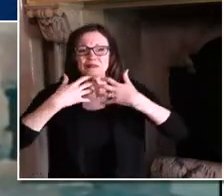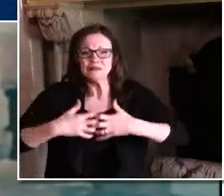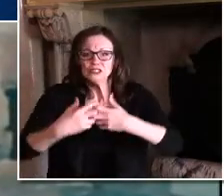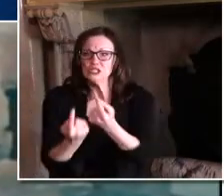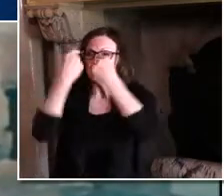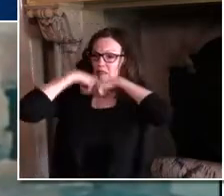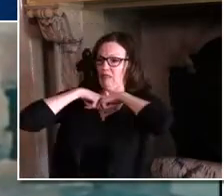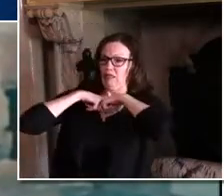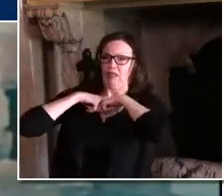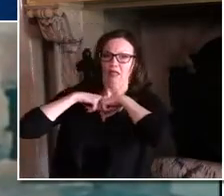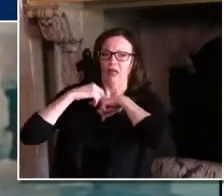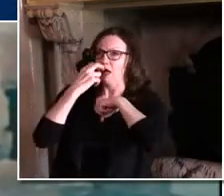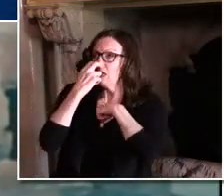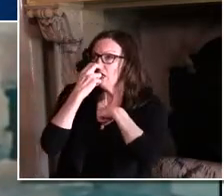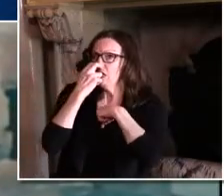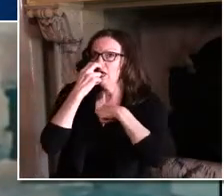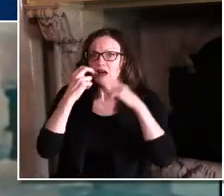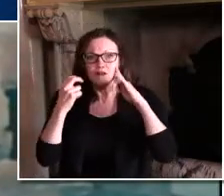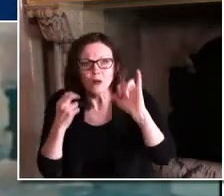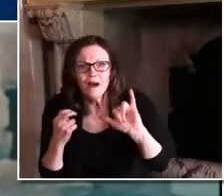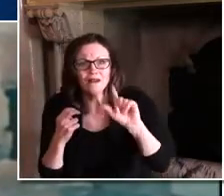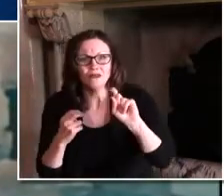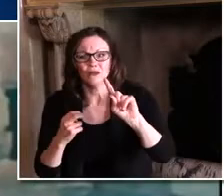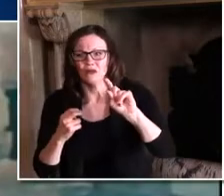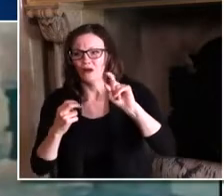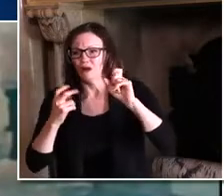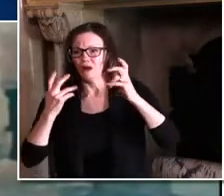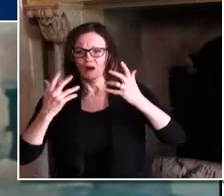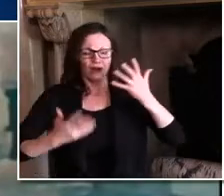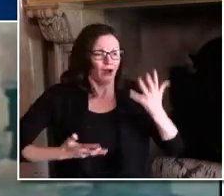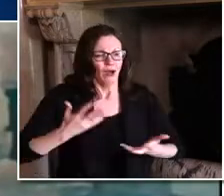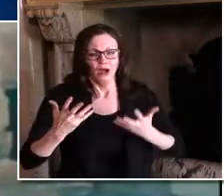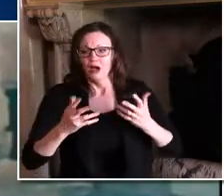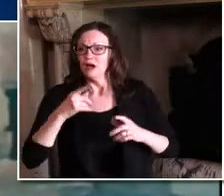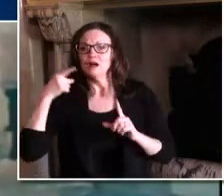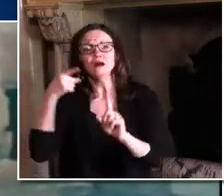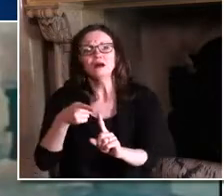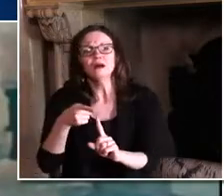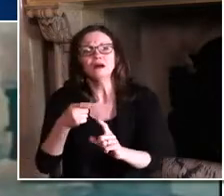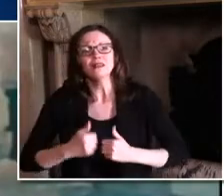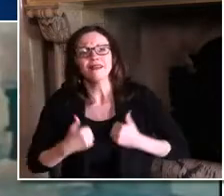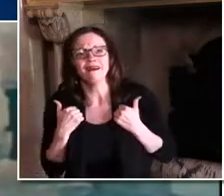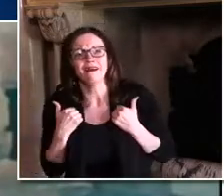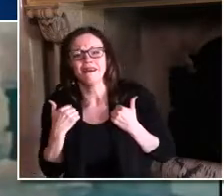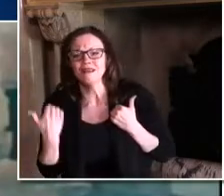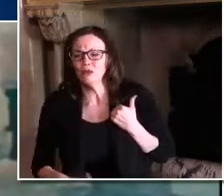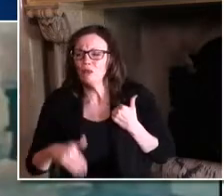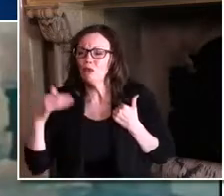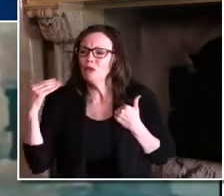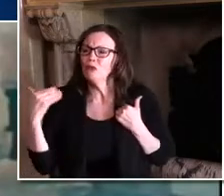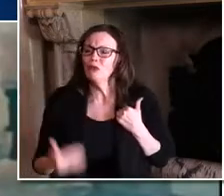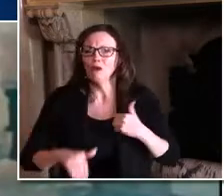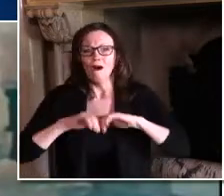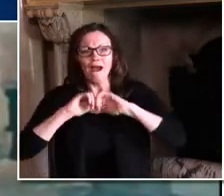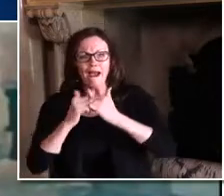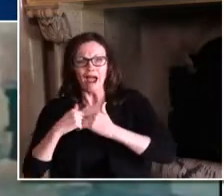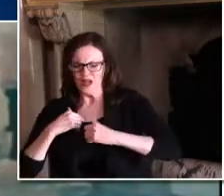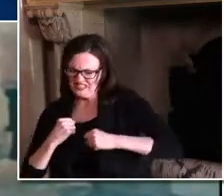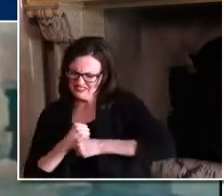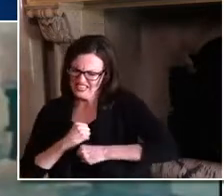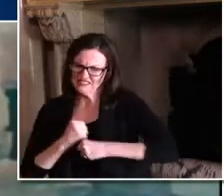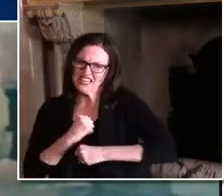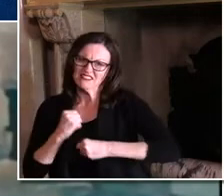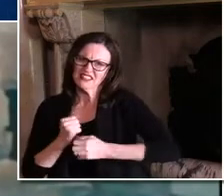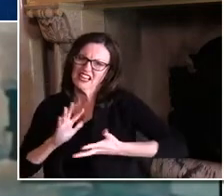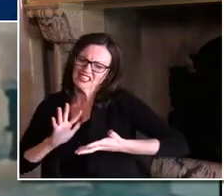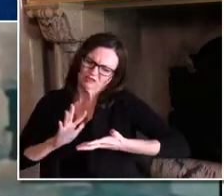survive this awful disease? I know these are questions that patients ask because I have heard them all multiple times